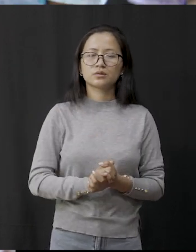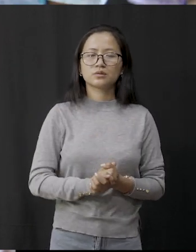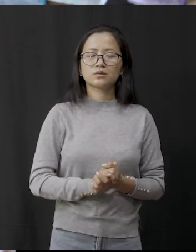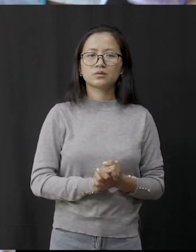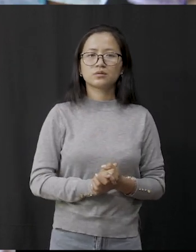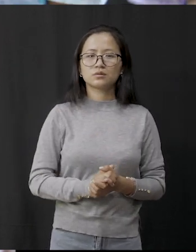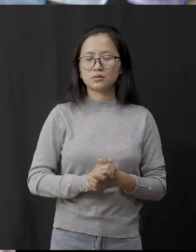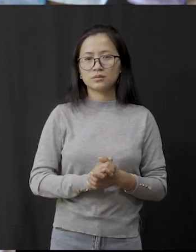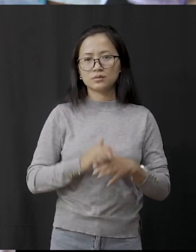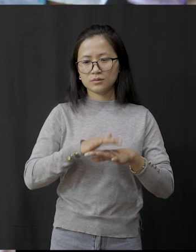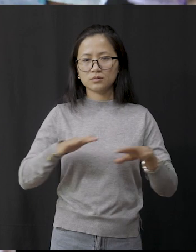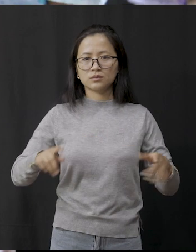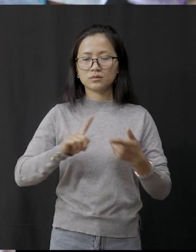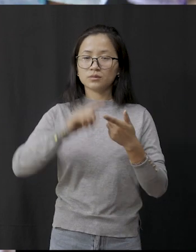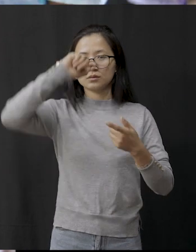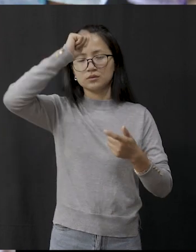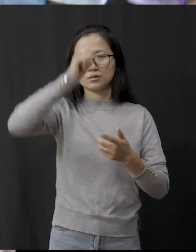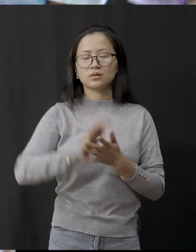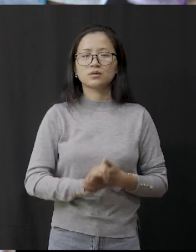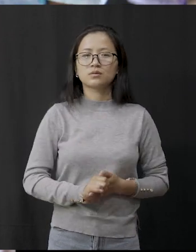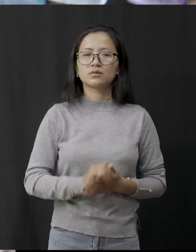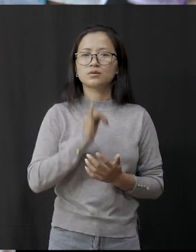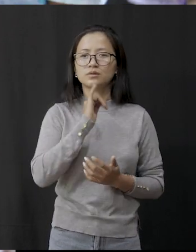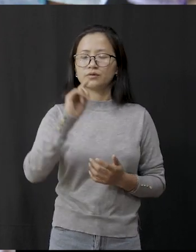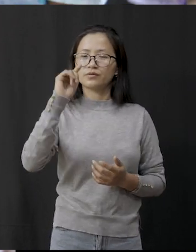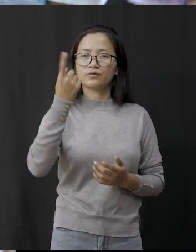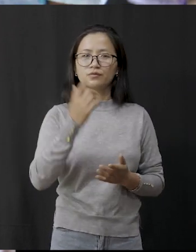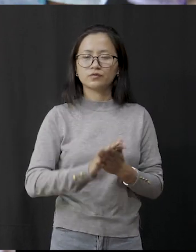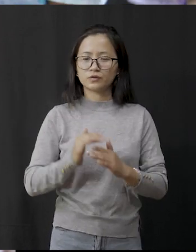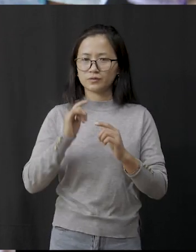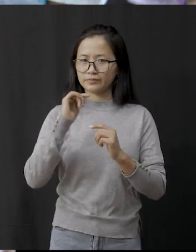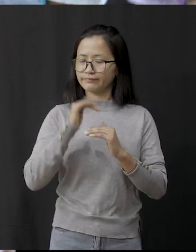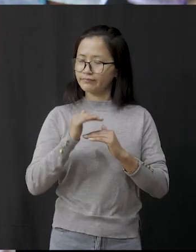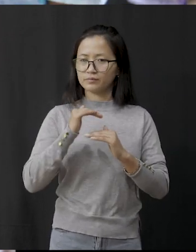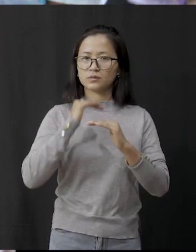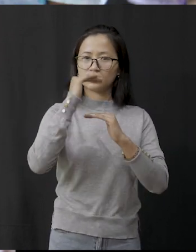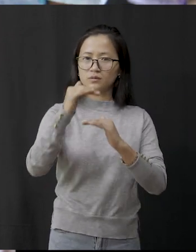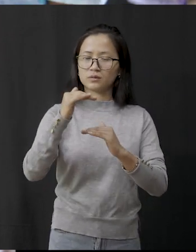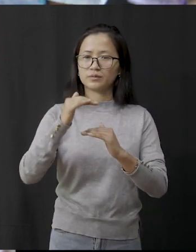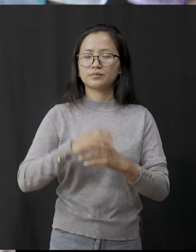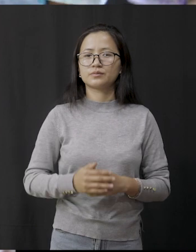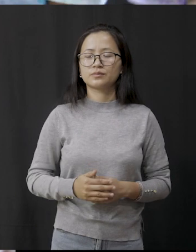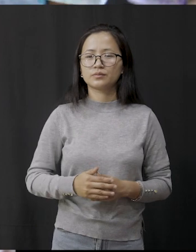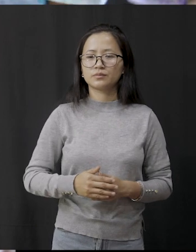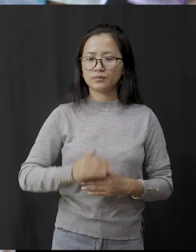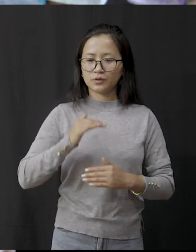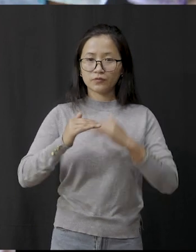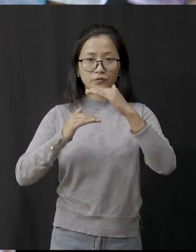student, education is the first step, okay, of